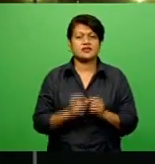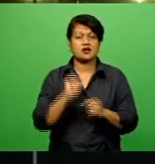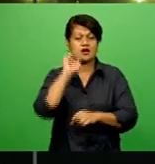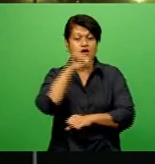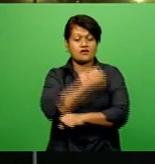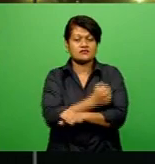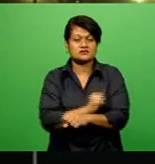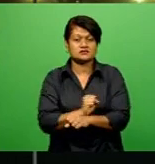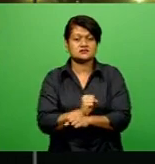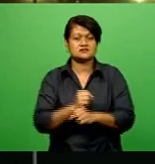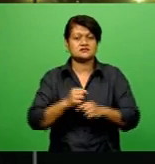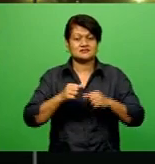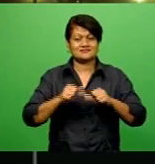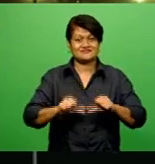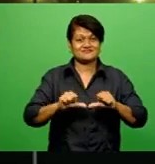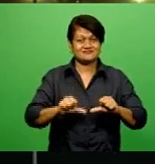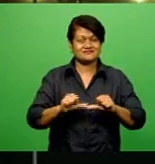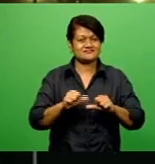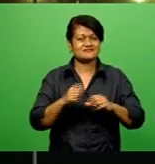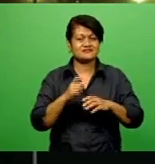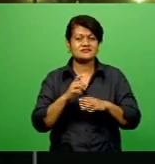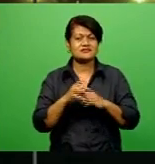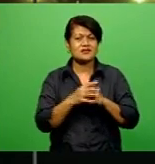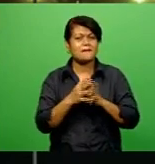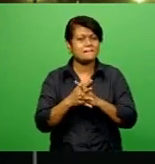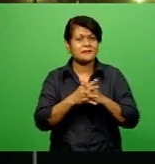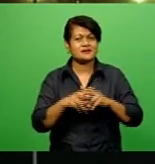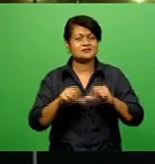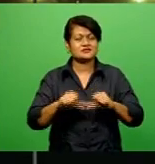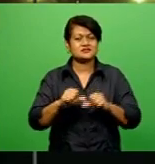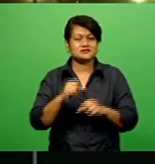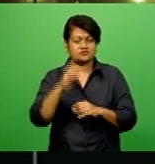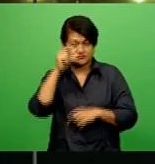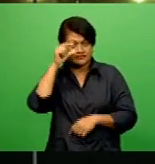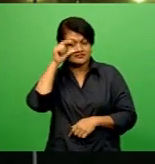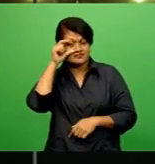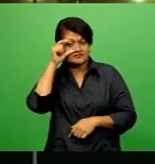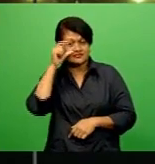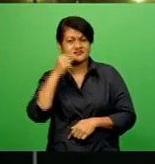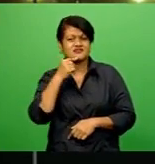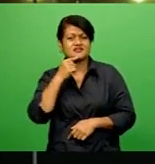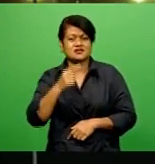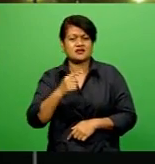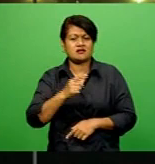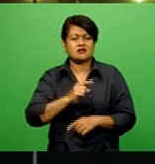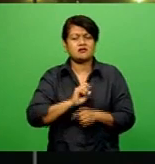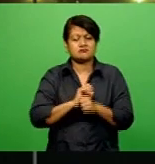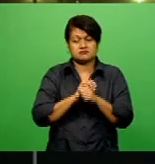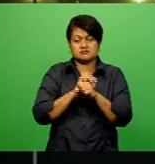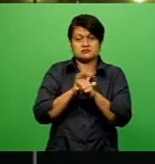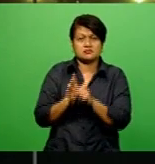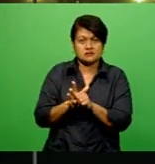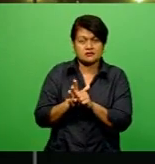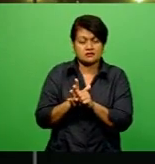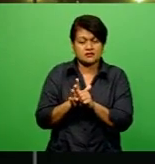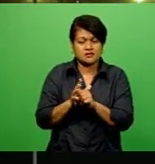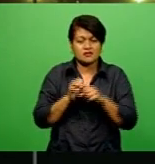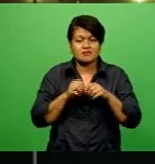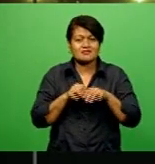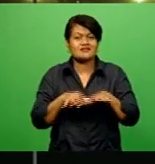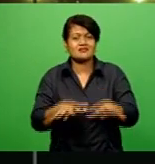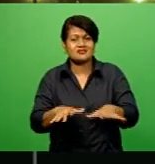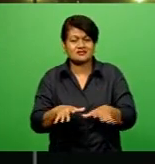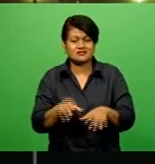overseas, U.S. President Joe Biden has ordered the faster issuance of pandemic stimulus checks to needy families